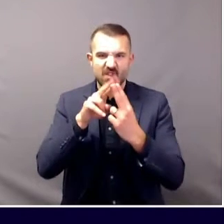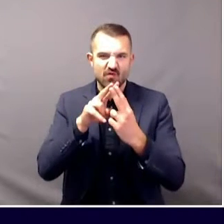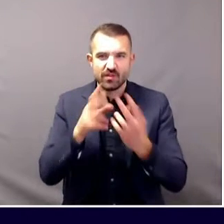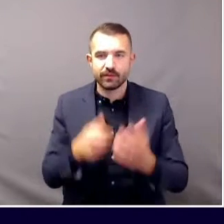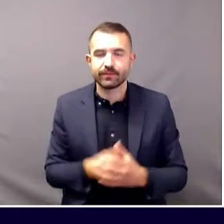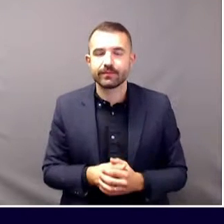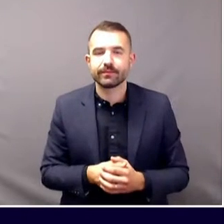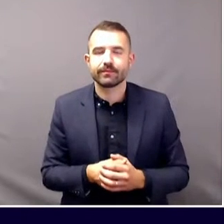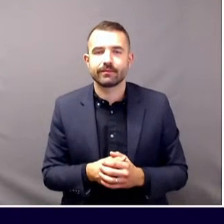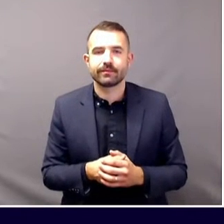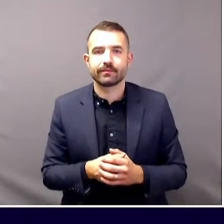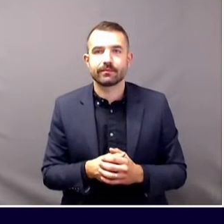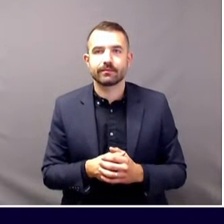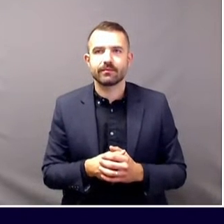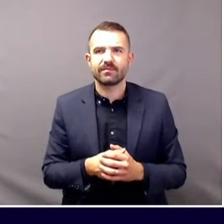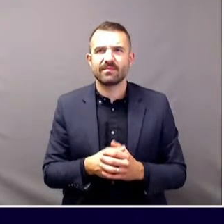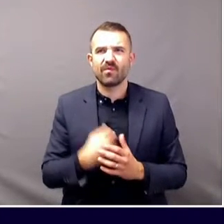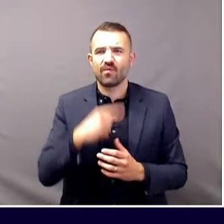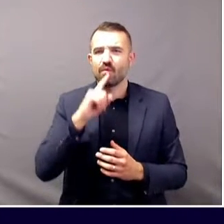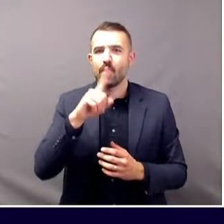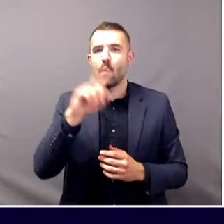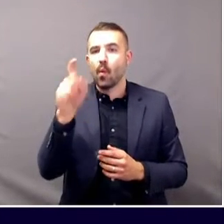it's actually two questions.